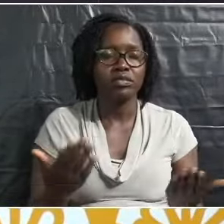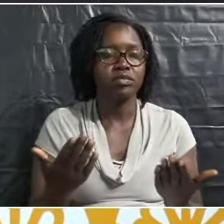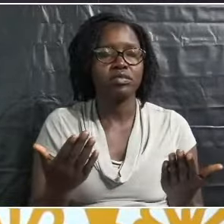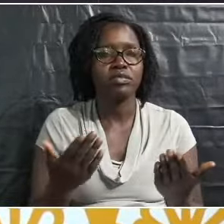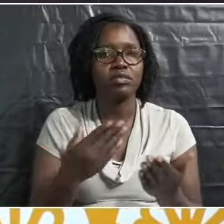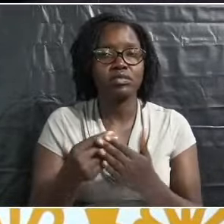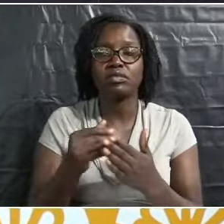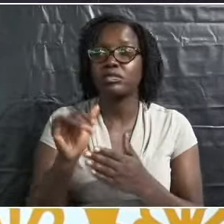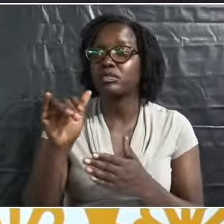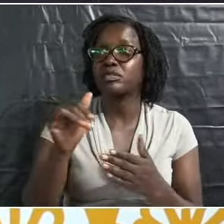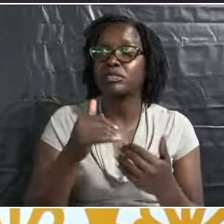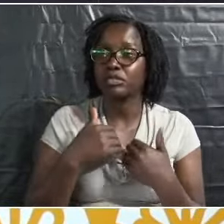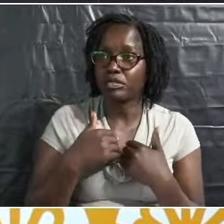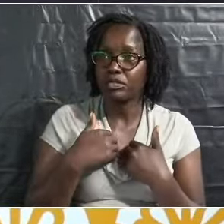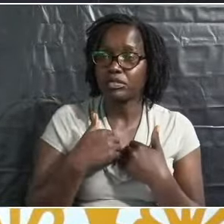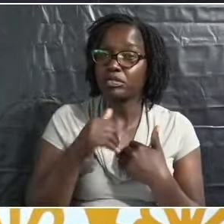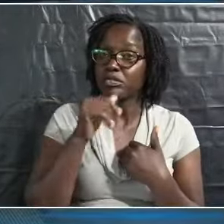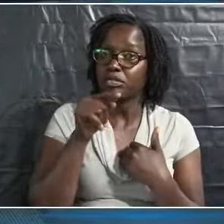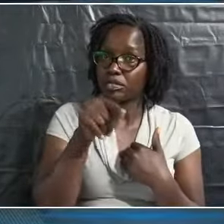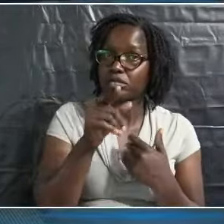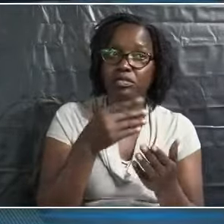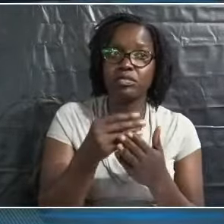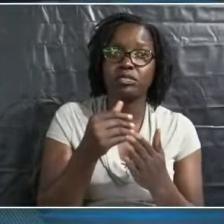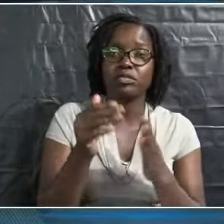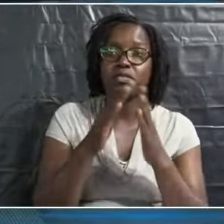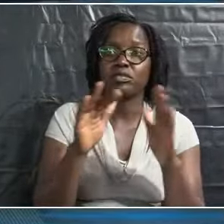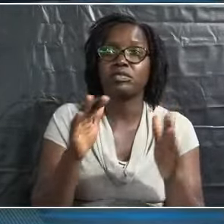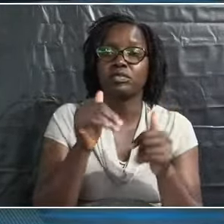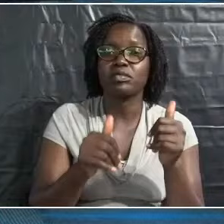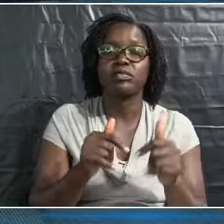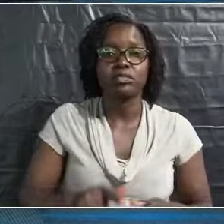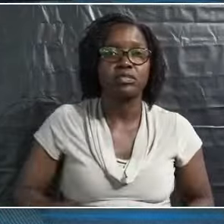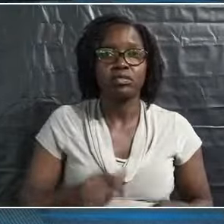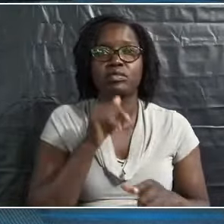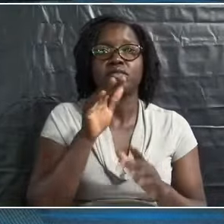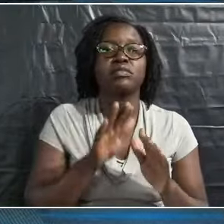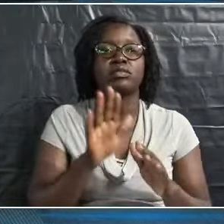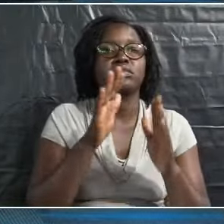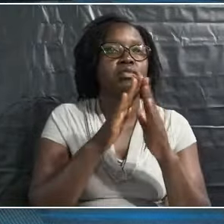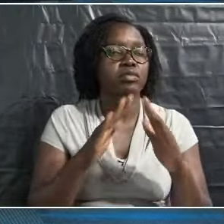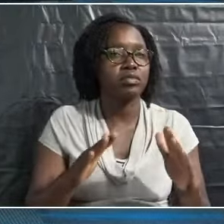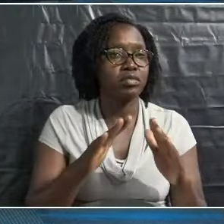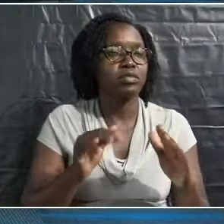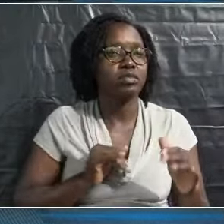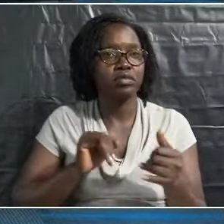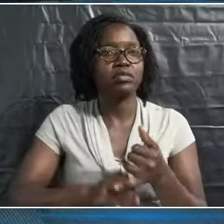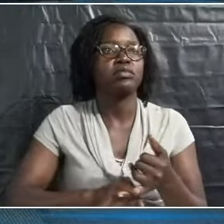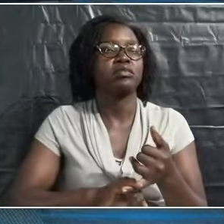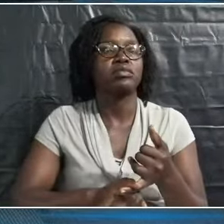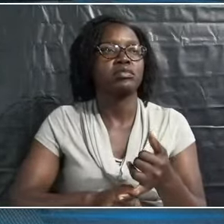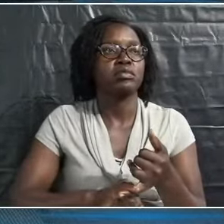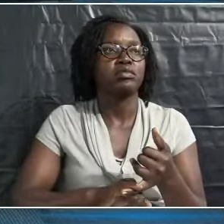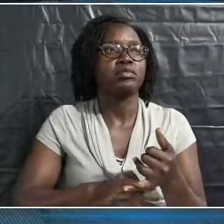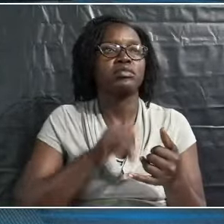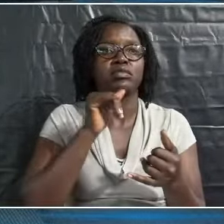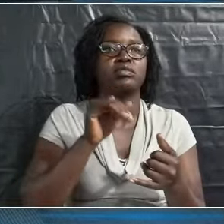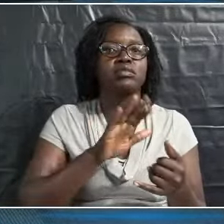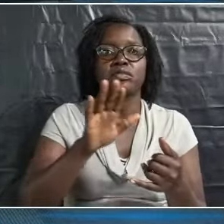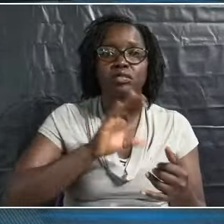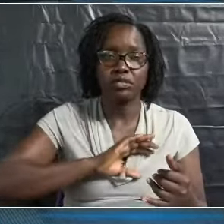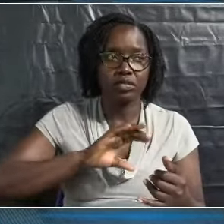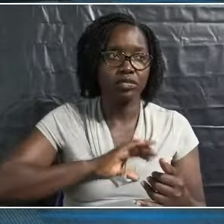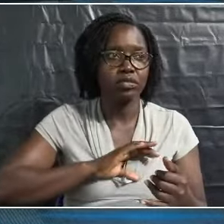money that you have is not your money. The house in which you live is not your house. The wife whom you married is not your